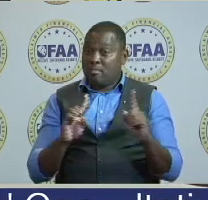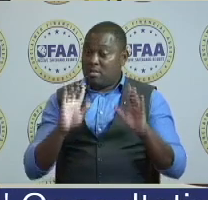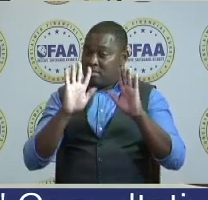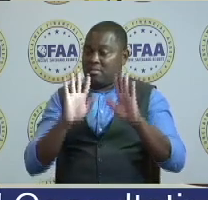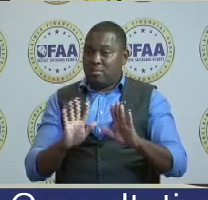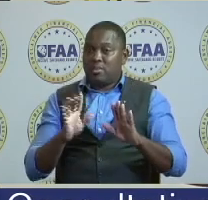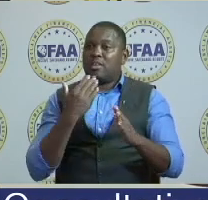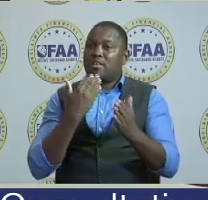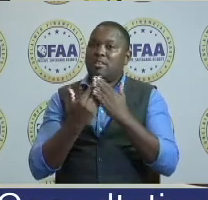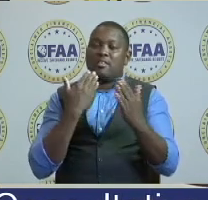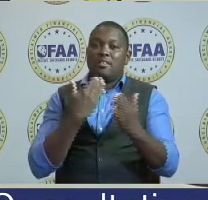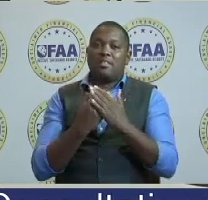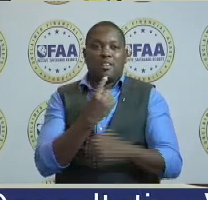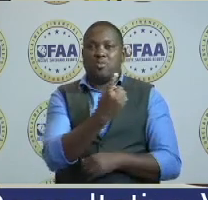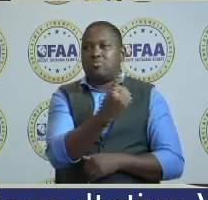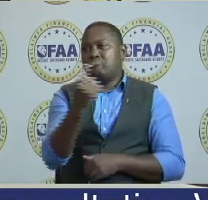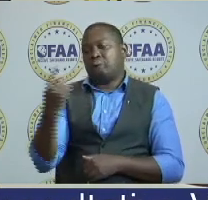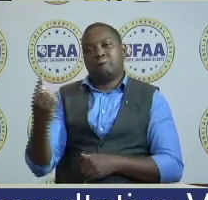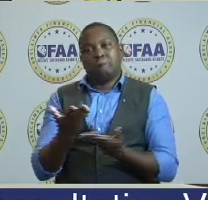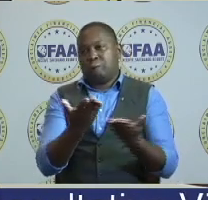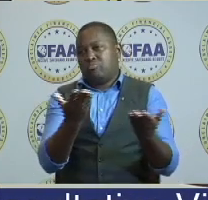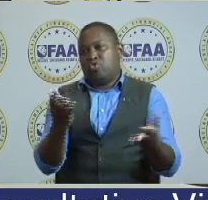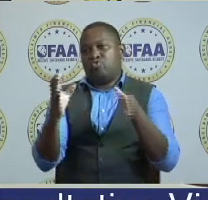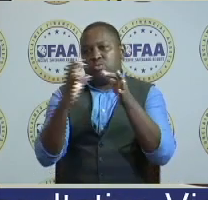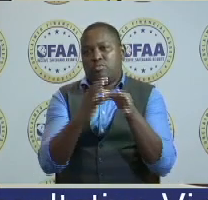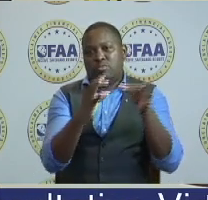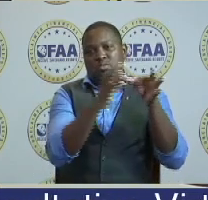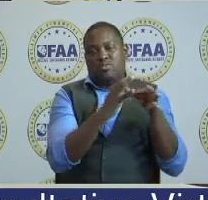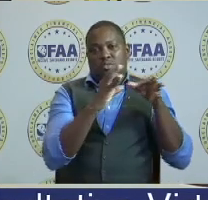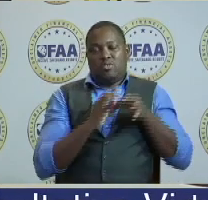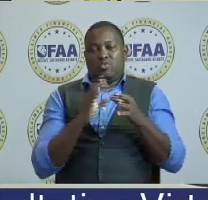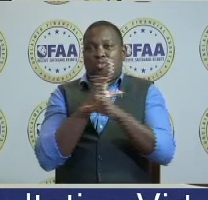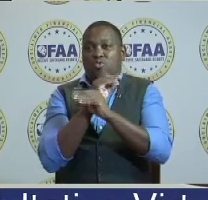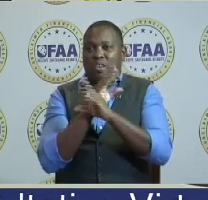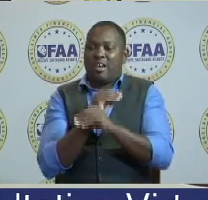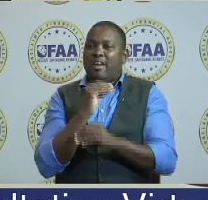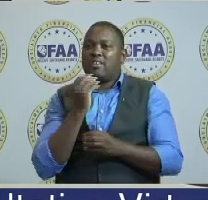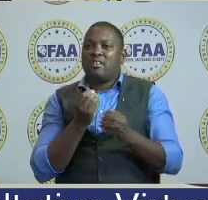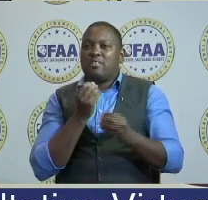importantly, my thanks to those of you that have joined us online, that have submitted your questions.